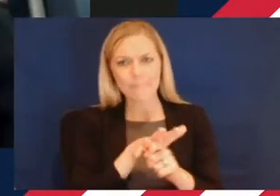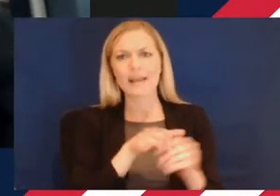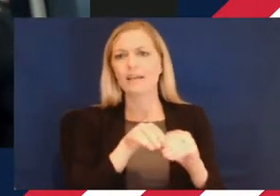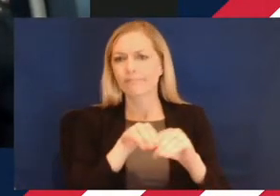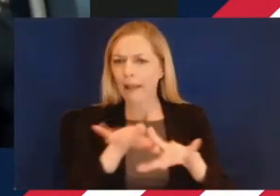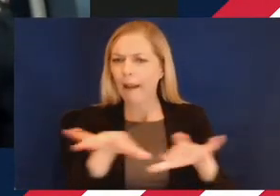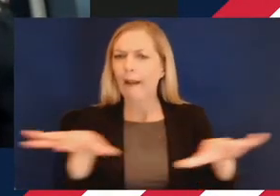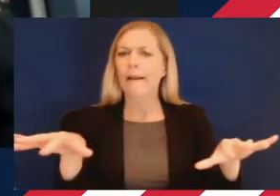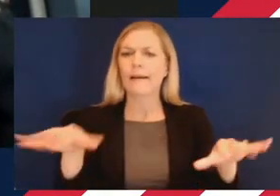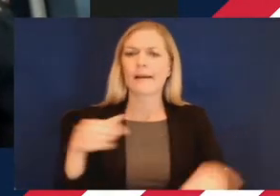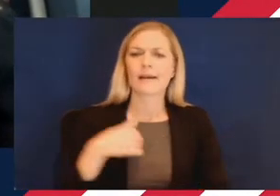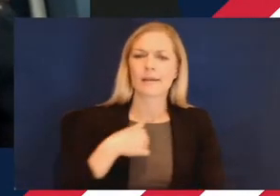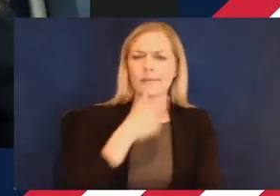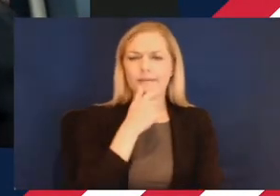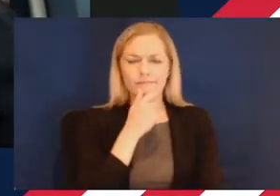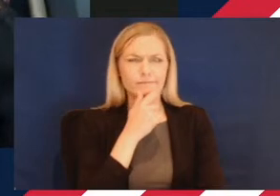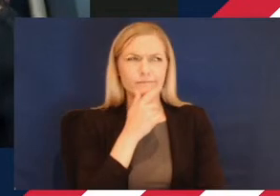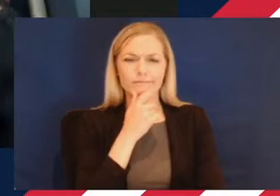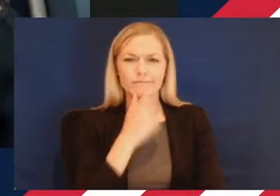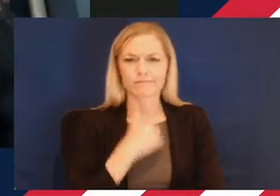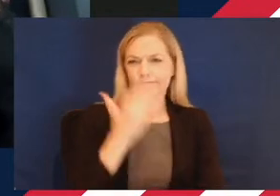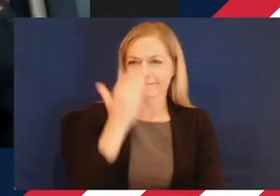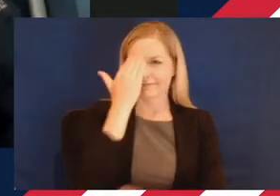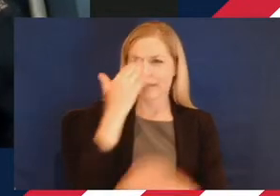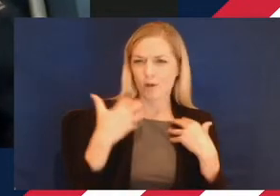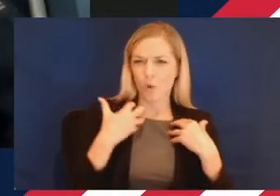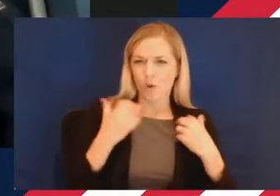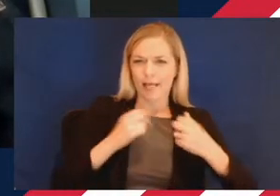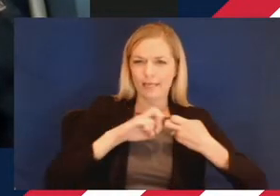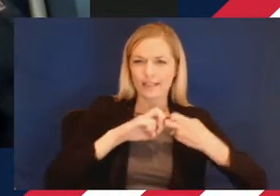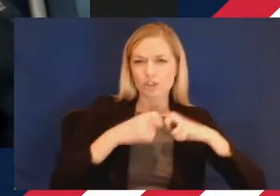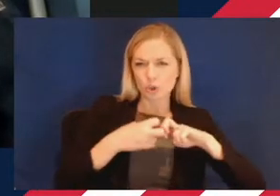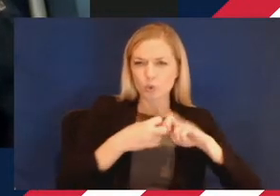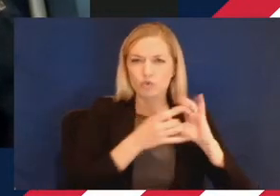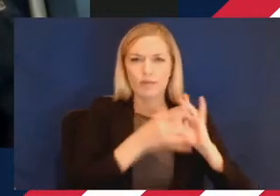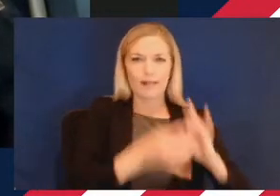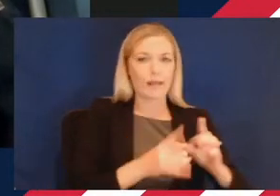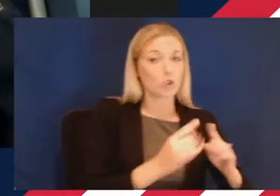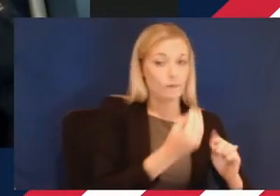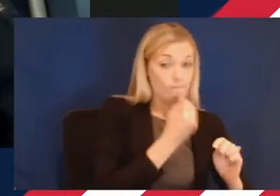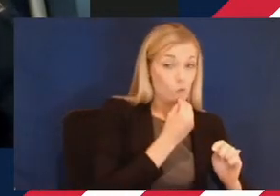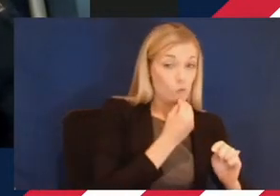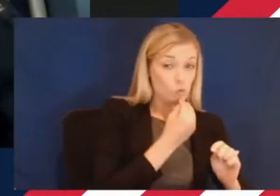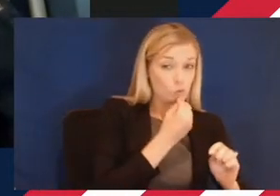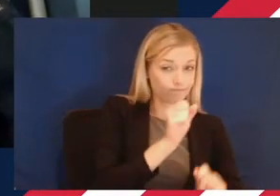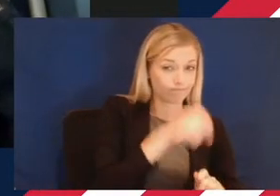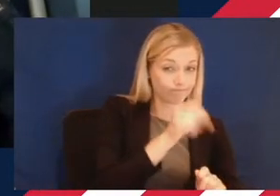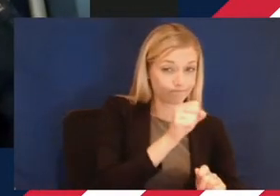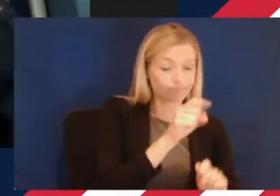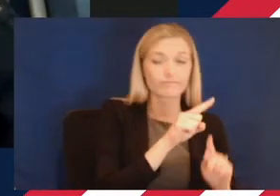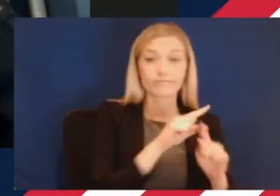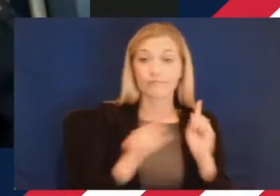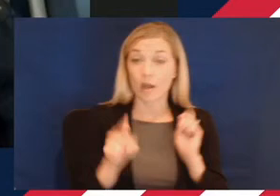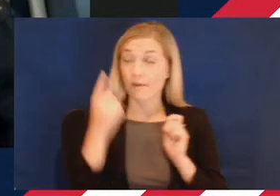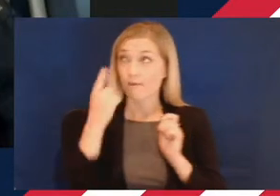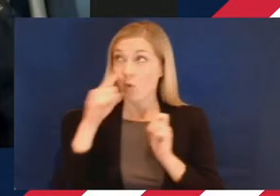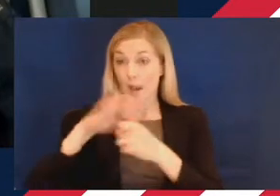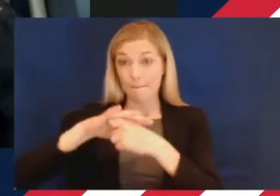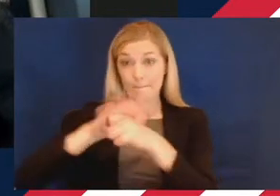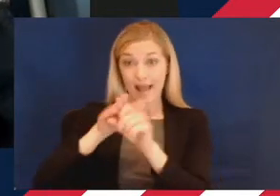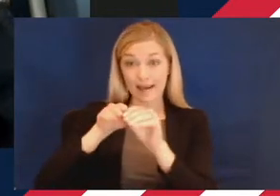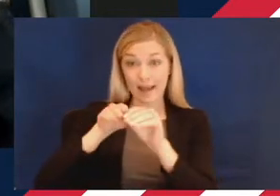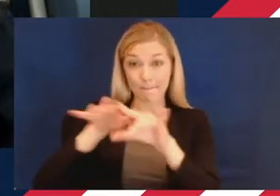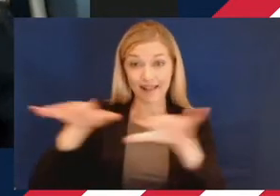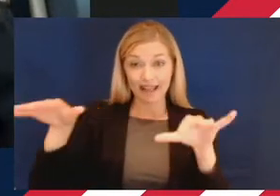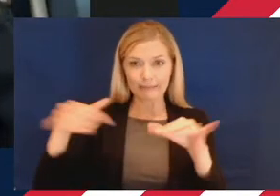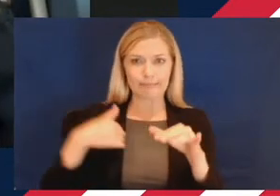food, but a pandemic is something I'm not prepared for. So I looked for leadership and there was none. So